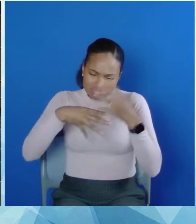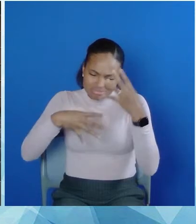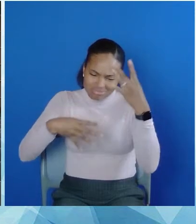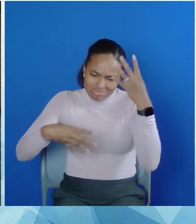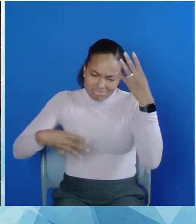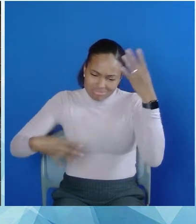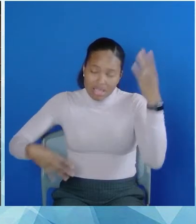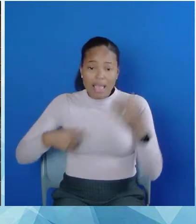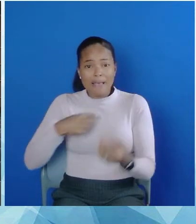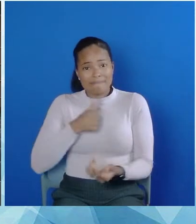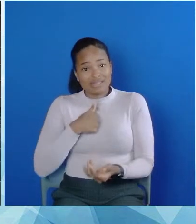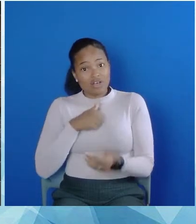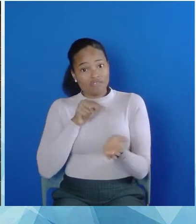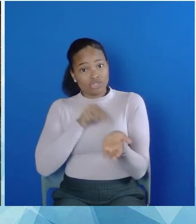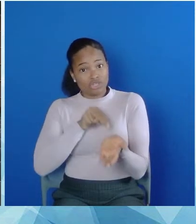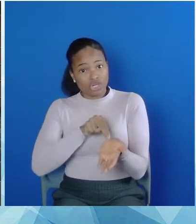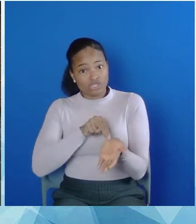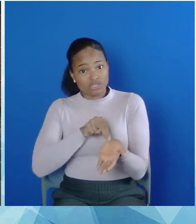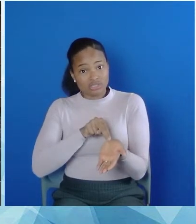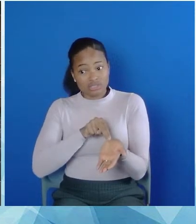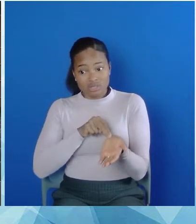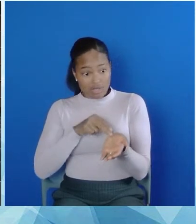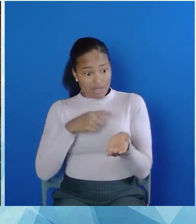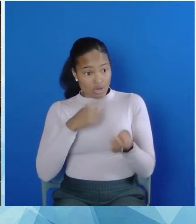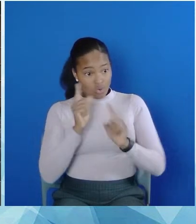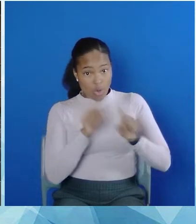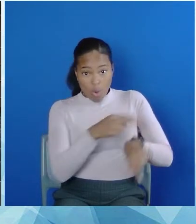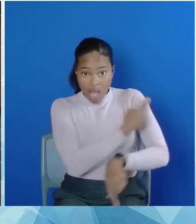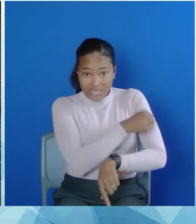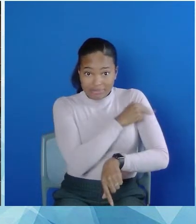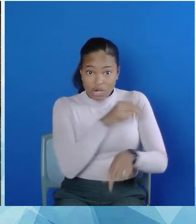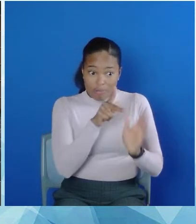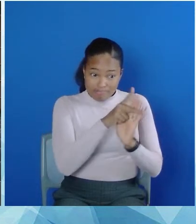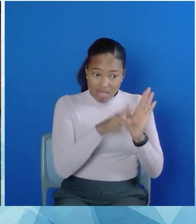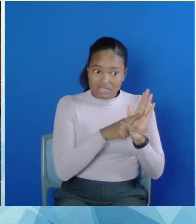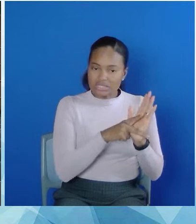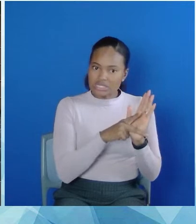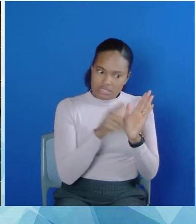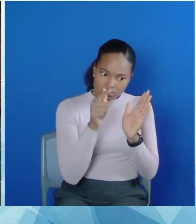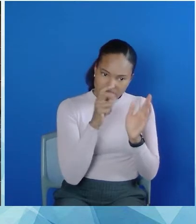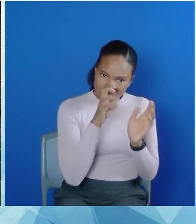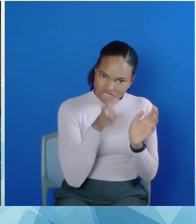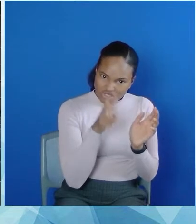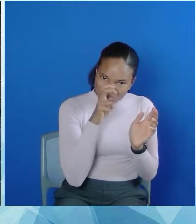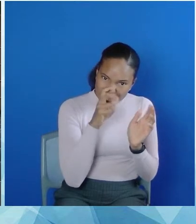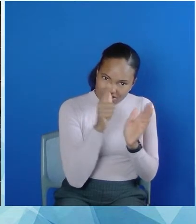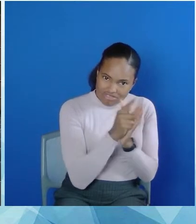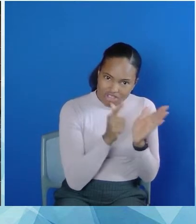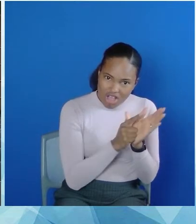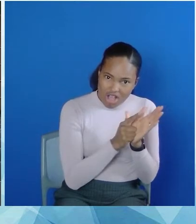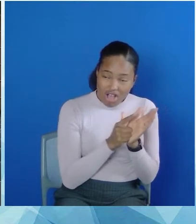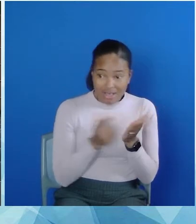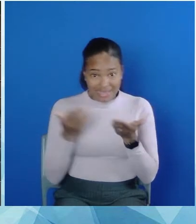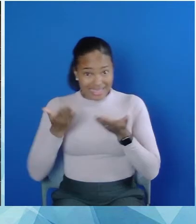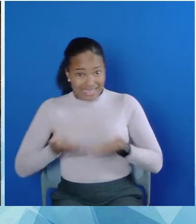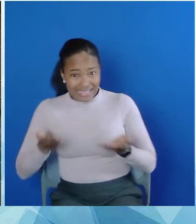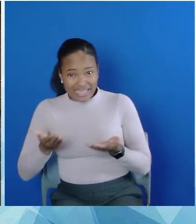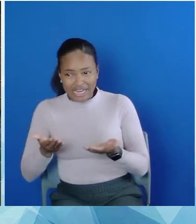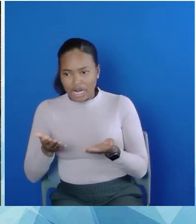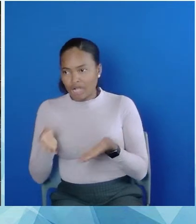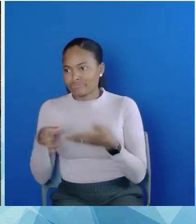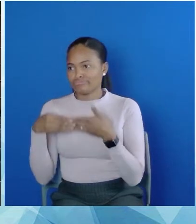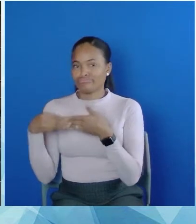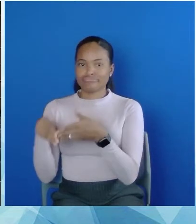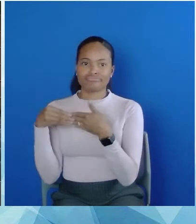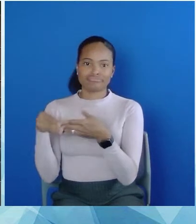the flippin' law. Here, they're like, we follow them when we want to. If it's a little bit convenient, we follow it. If not, we don't follow it. And that's